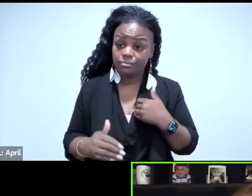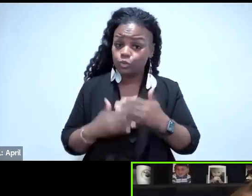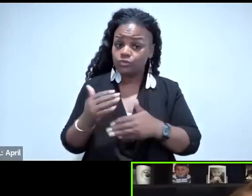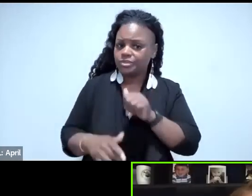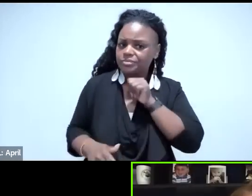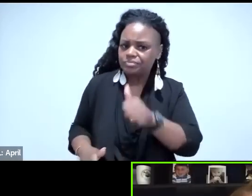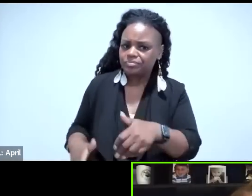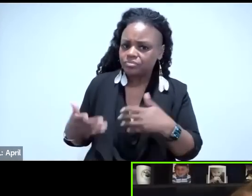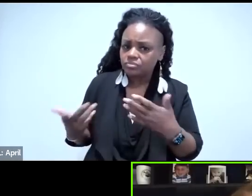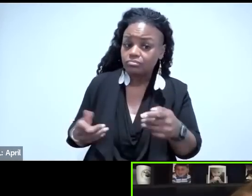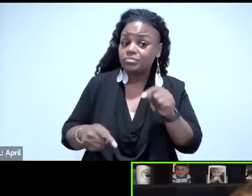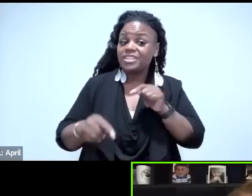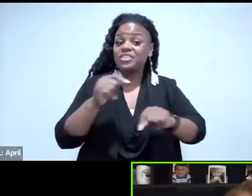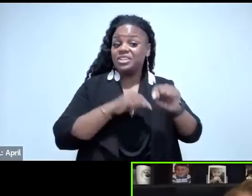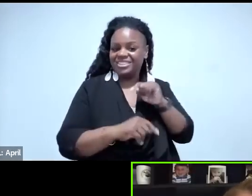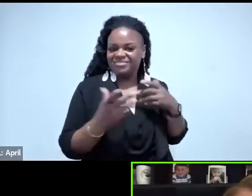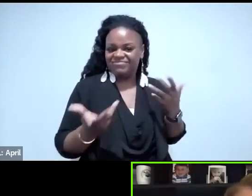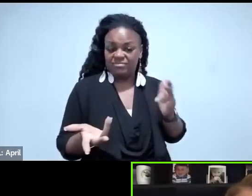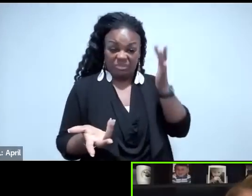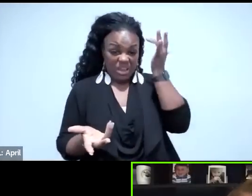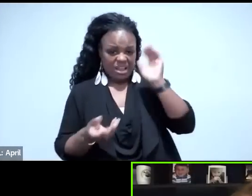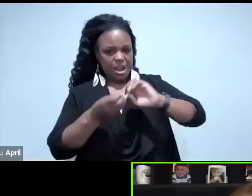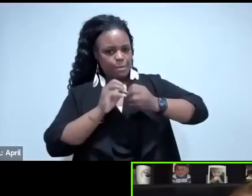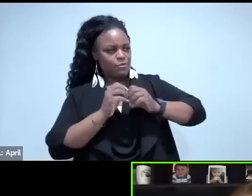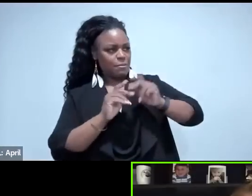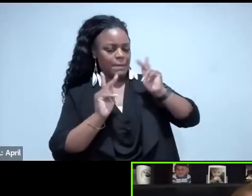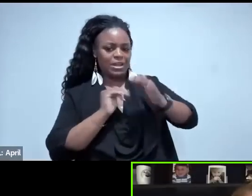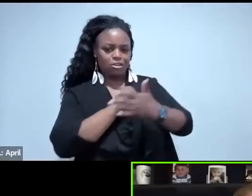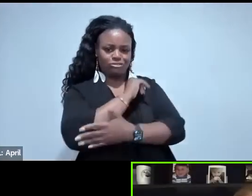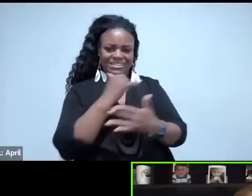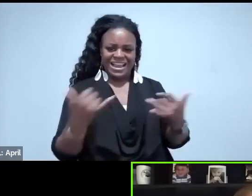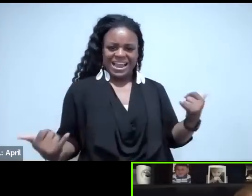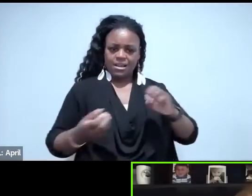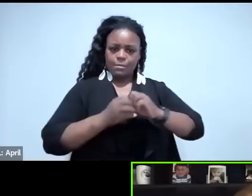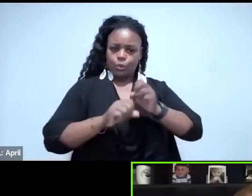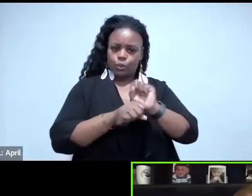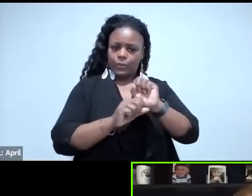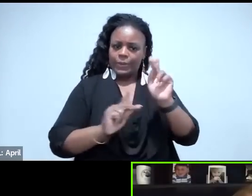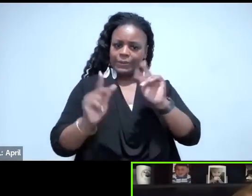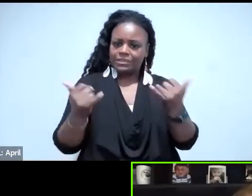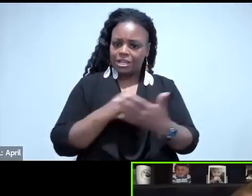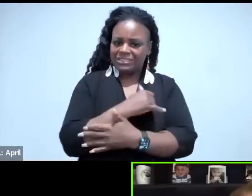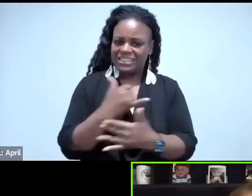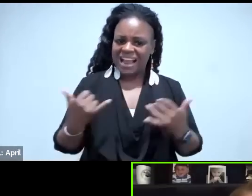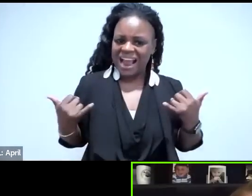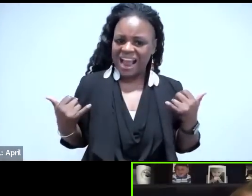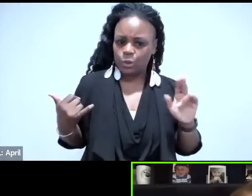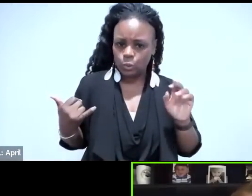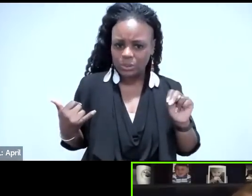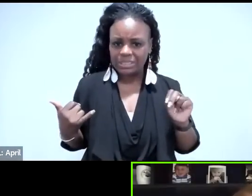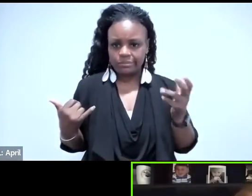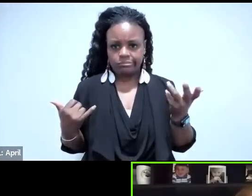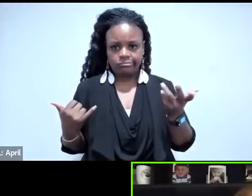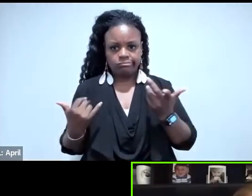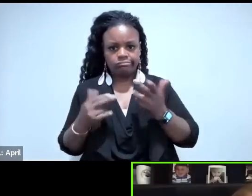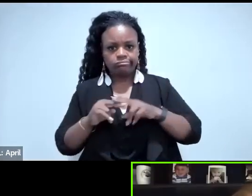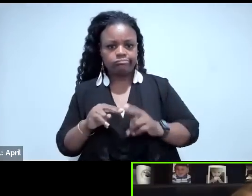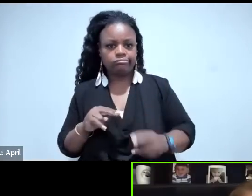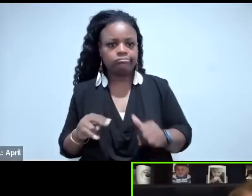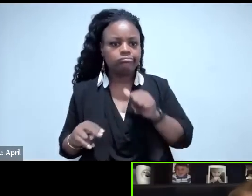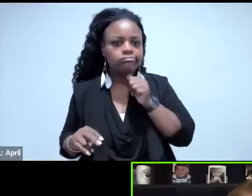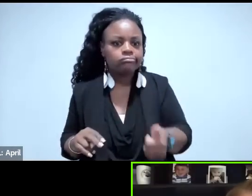in this country who are unionized has been on the decline. While in our political system, there has been